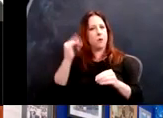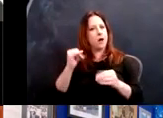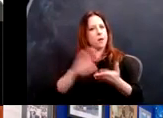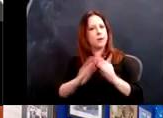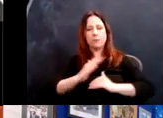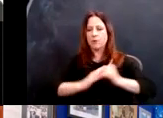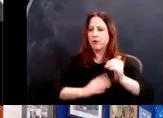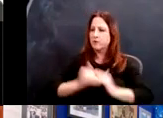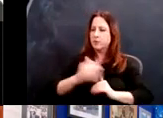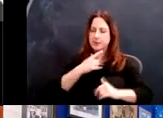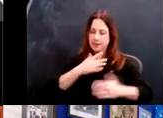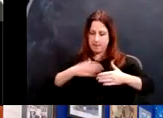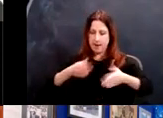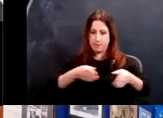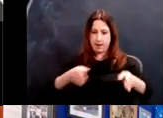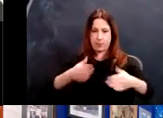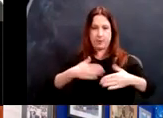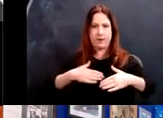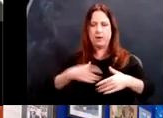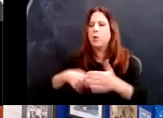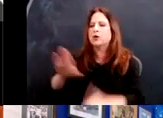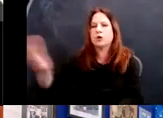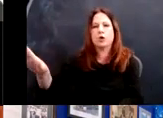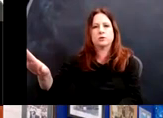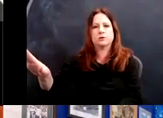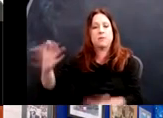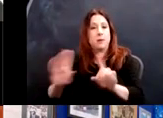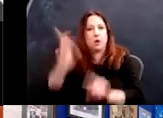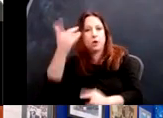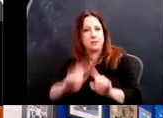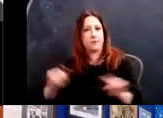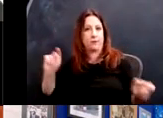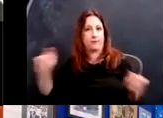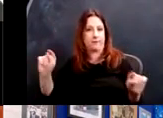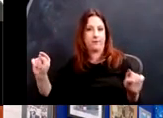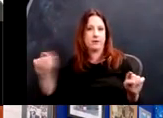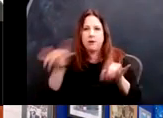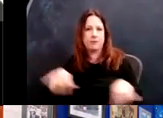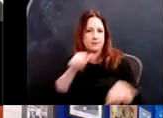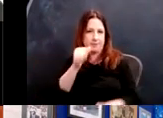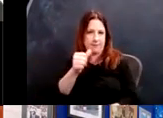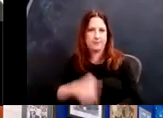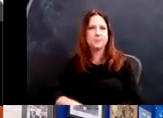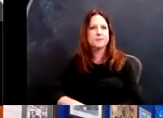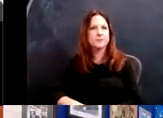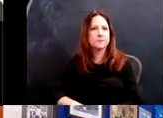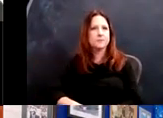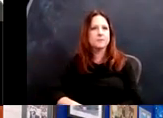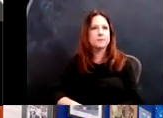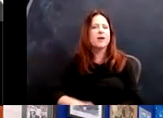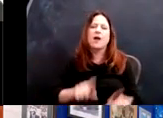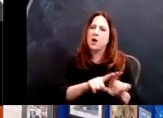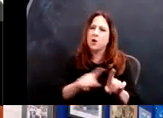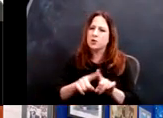say, this is my pathway. What's yours? What does that look like for you? And another note about it, you are in recovery if you say you